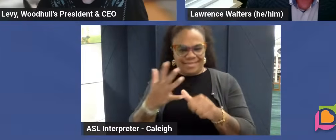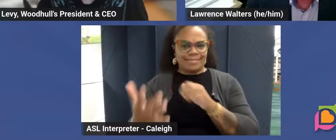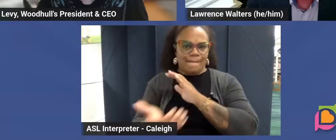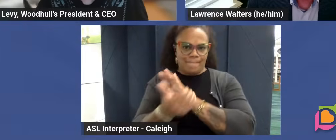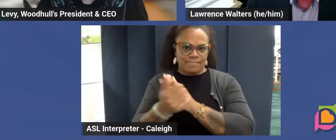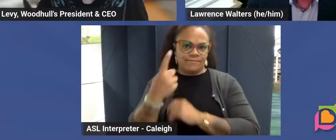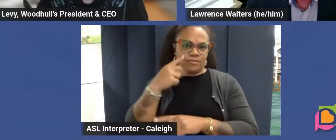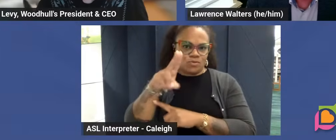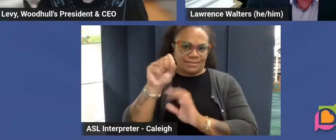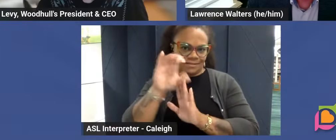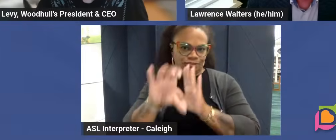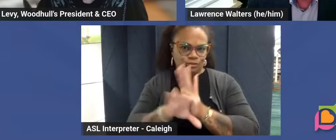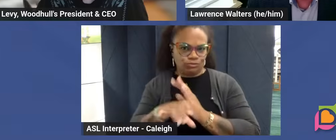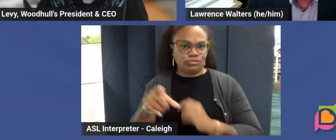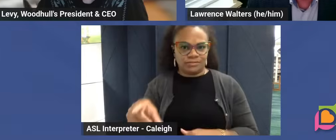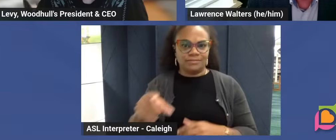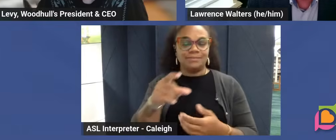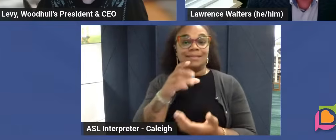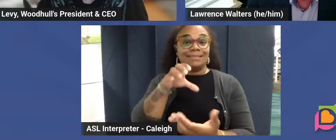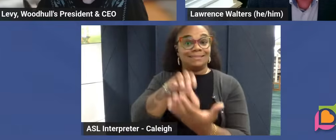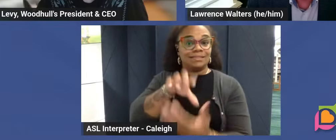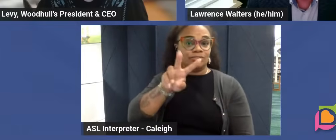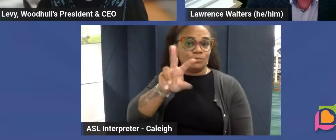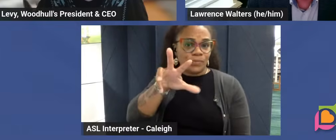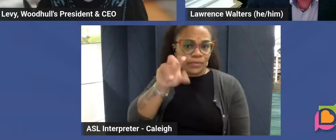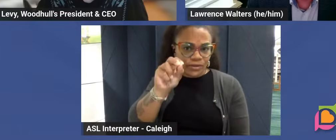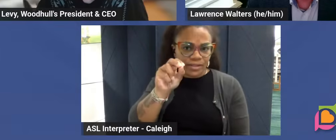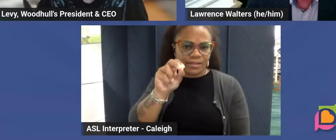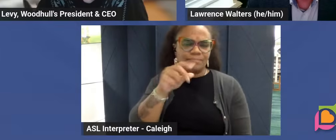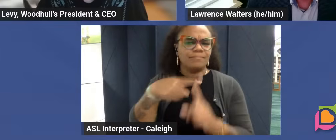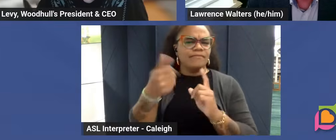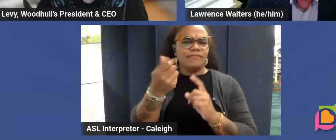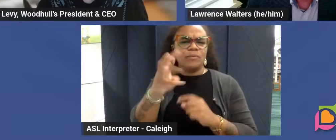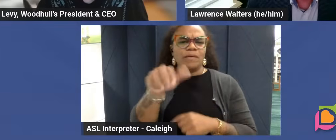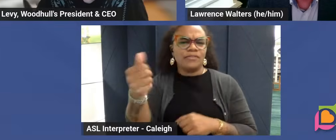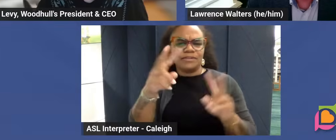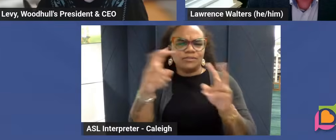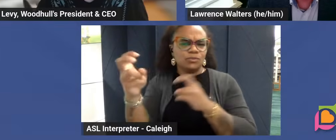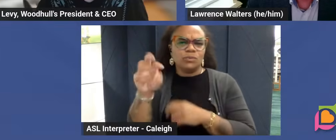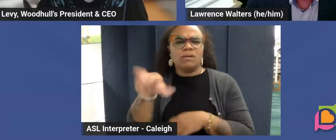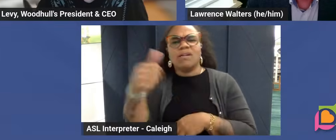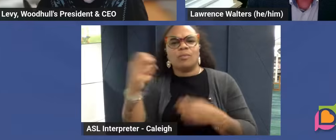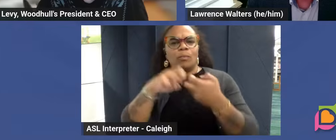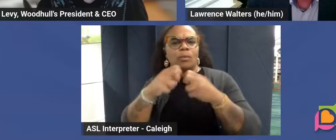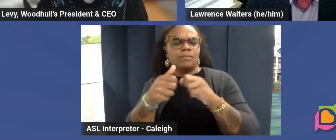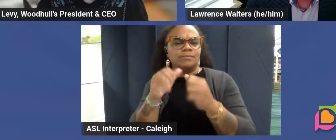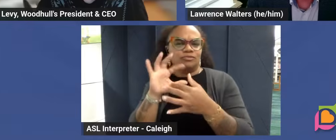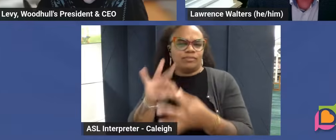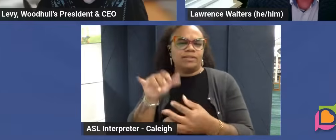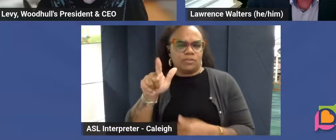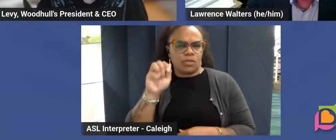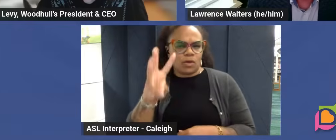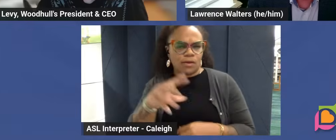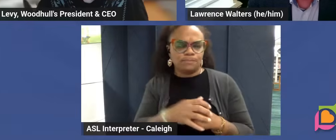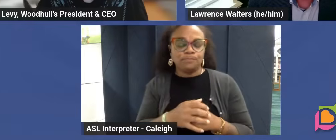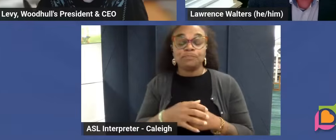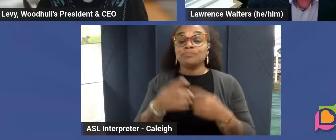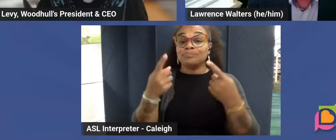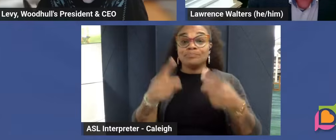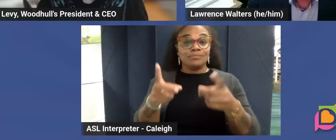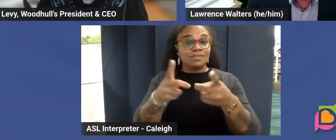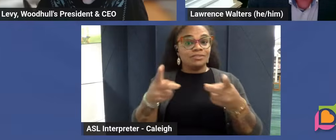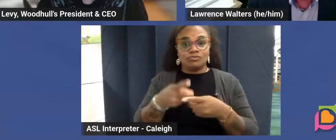States Constitution, and Section 230 and a few other issues, other problems with the law. The district court, which